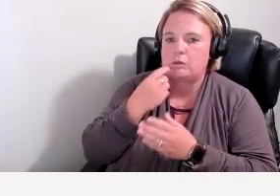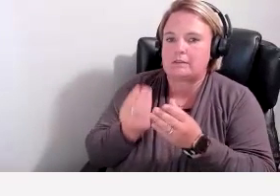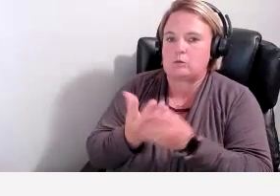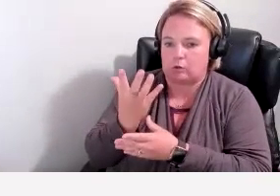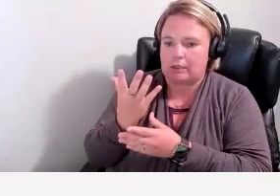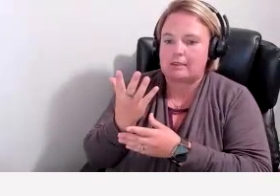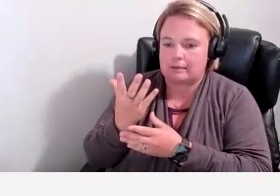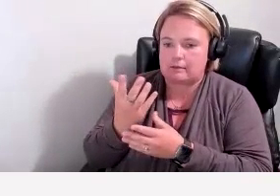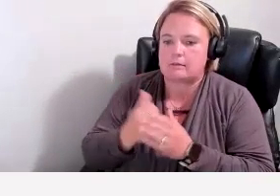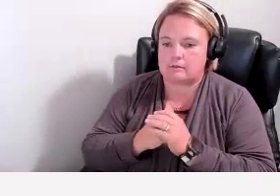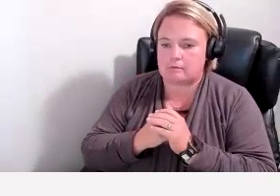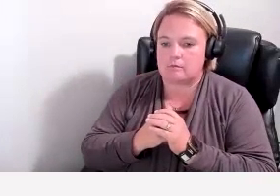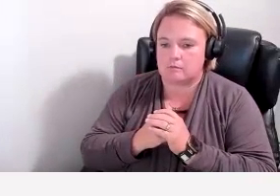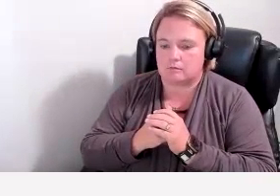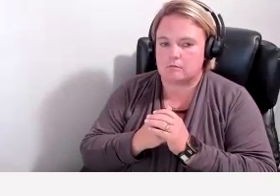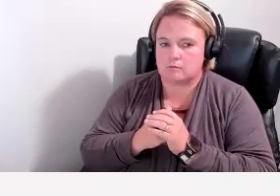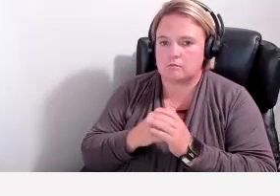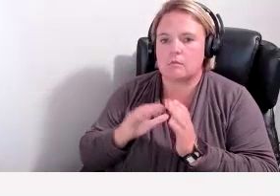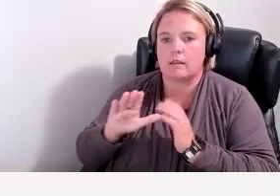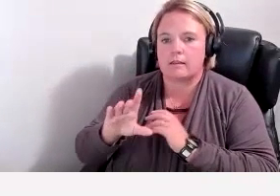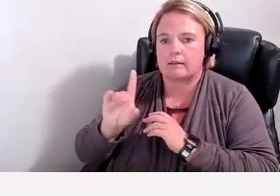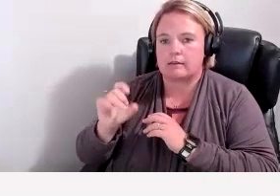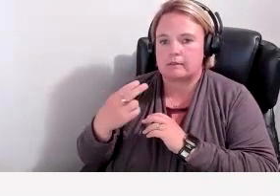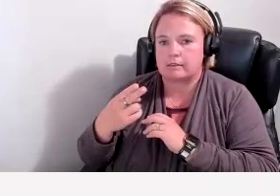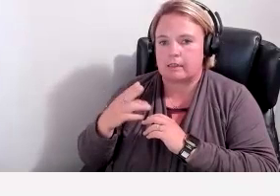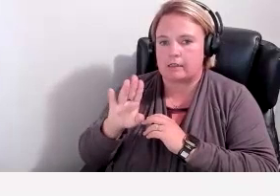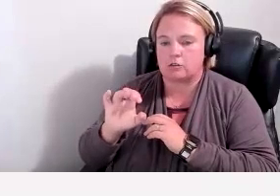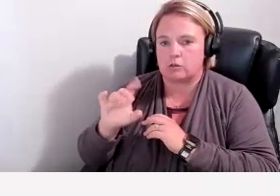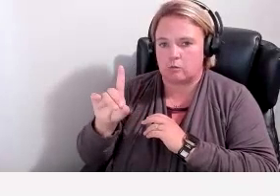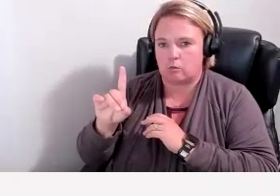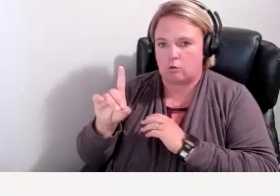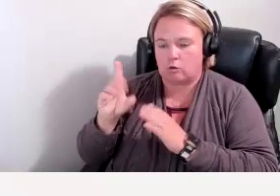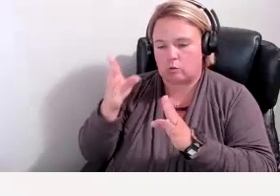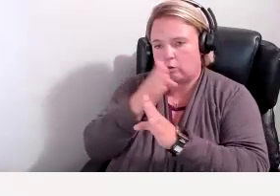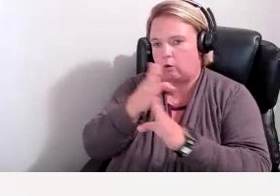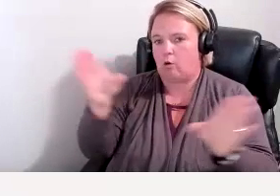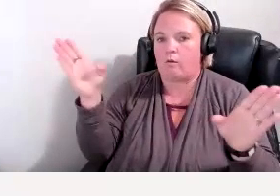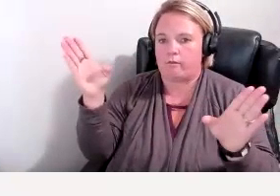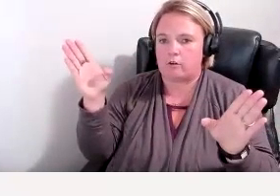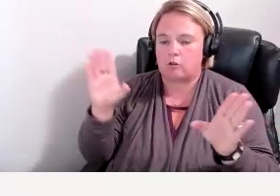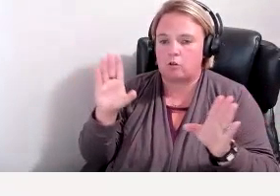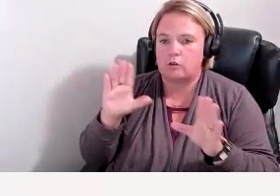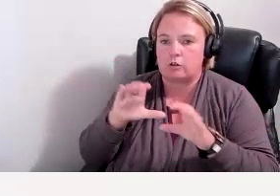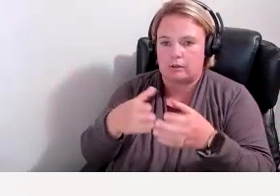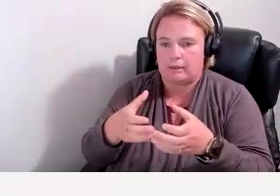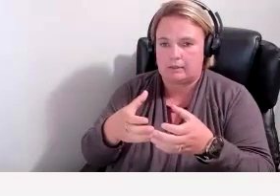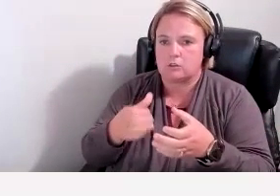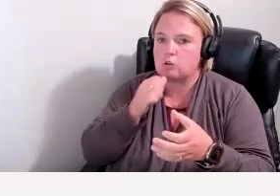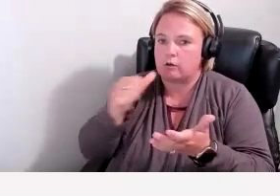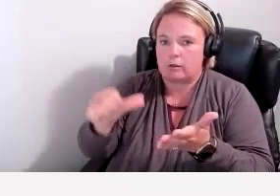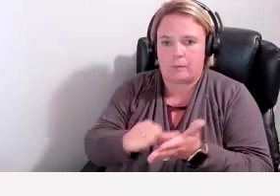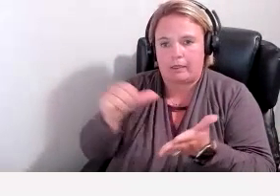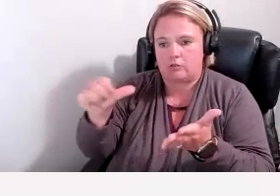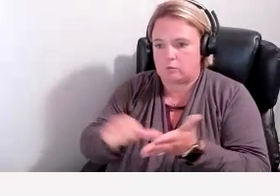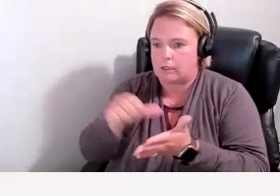was. But those dashboards give you an overview of your entire course then. And so you don't have to go page by page or